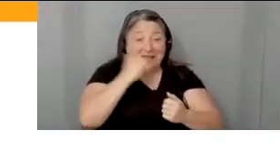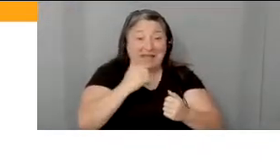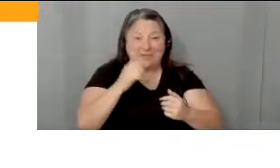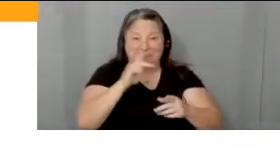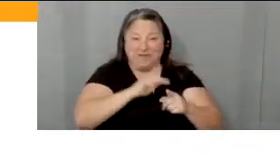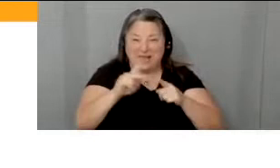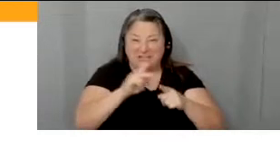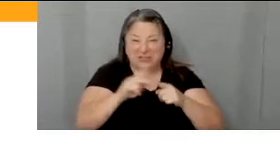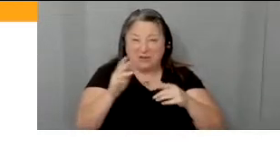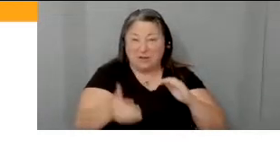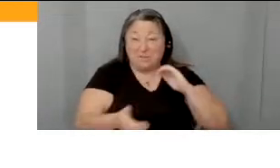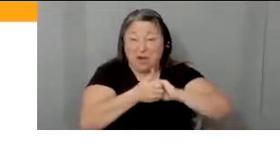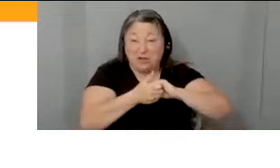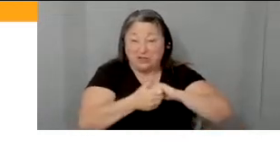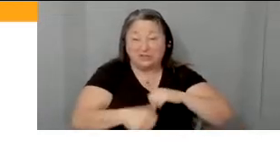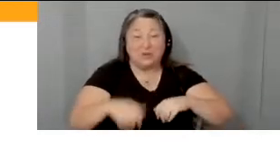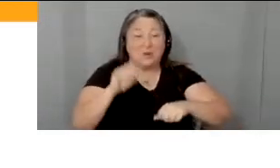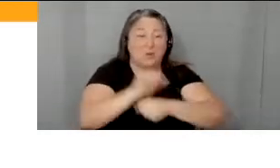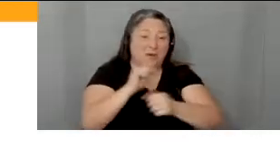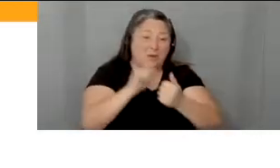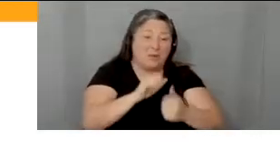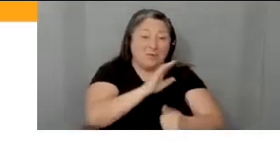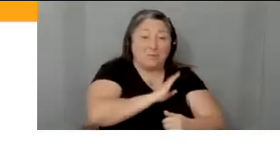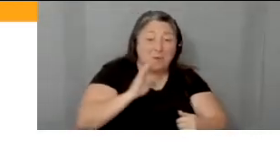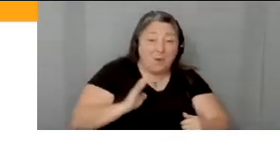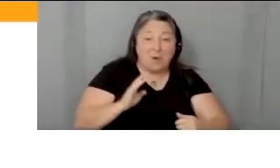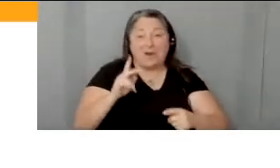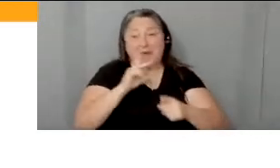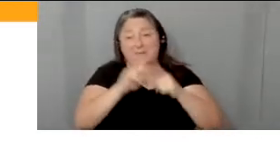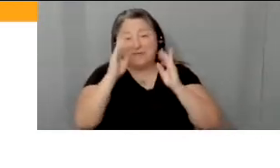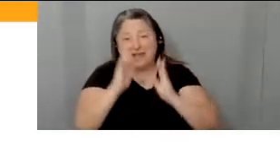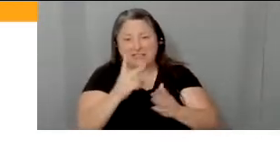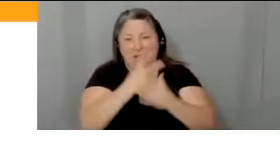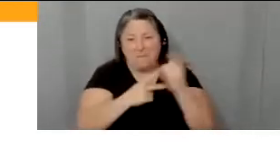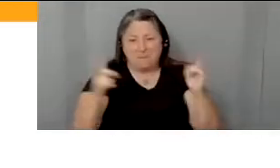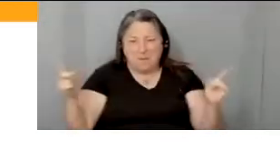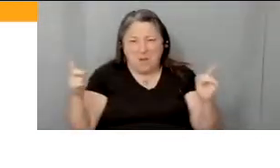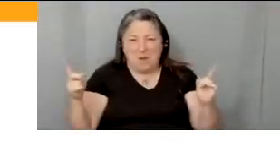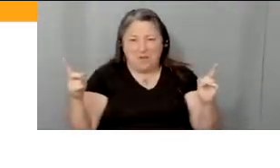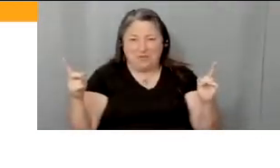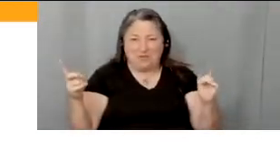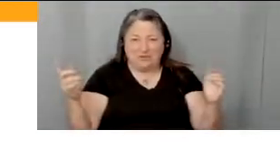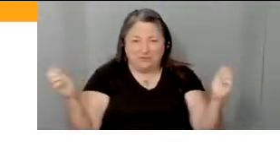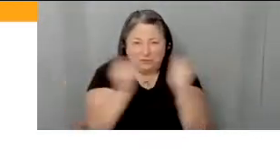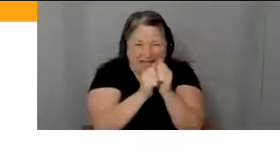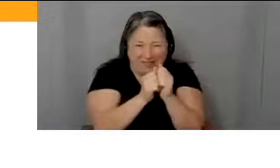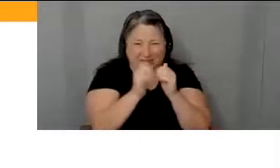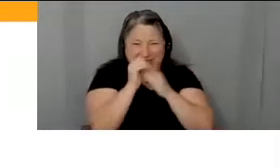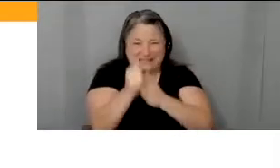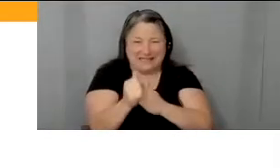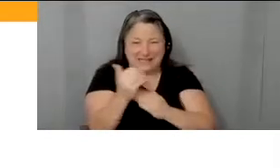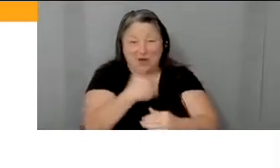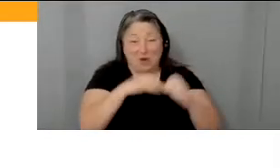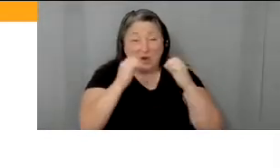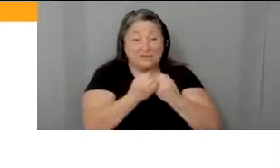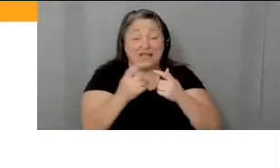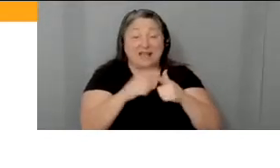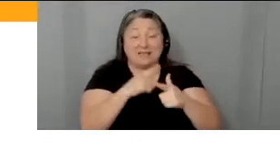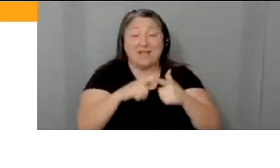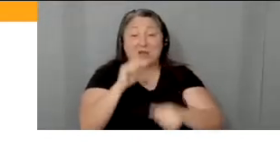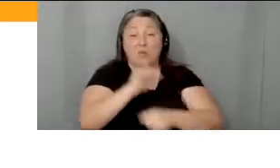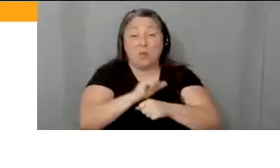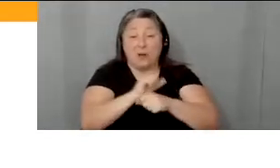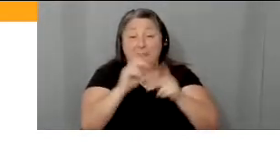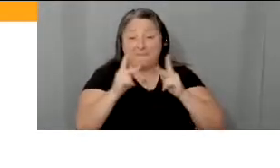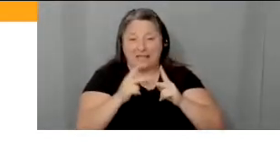with the board and the professionals and how those twin engines really lead our organizations, and then a focus on workplace culture. And